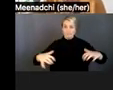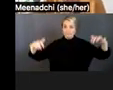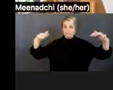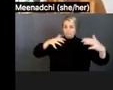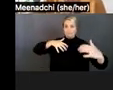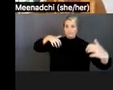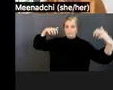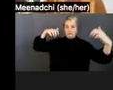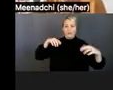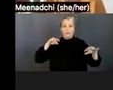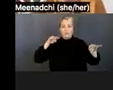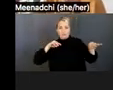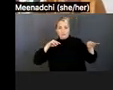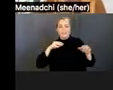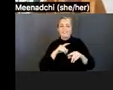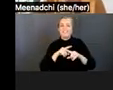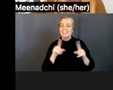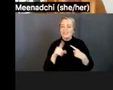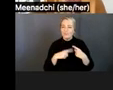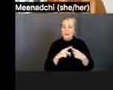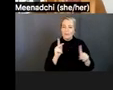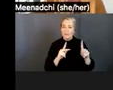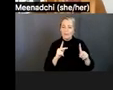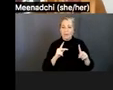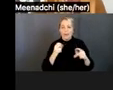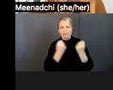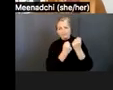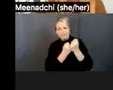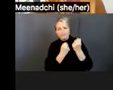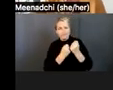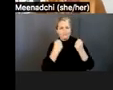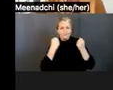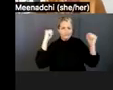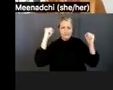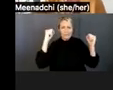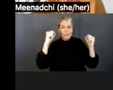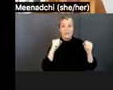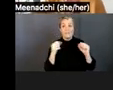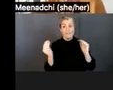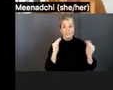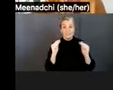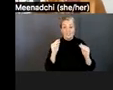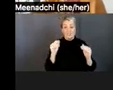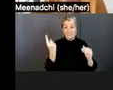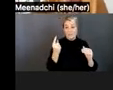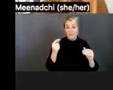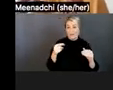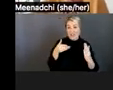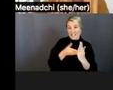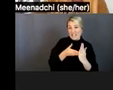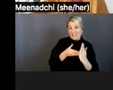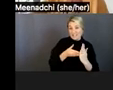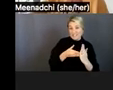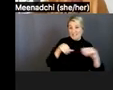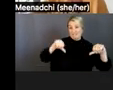very big difference when people are rooting for somebody versus when people are rooting against somebody. When